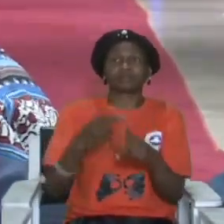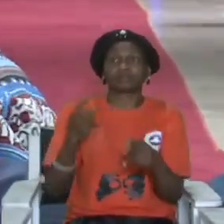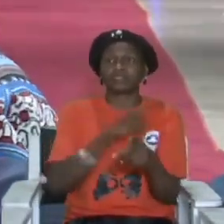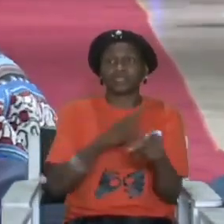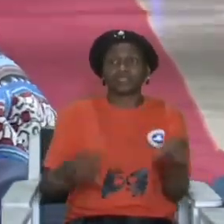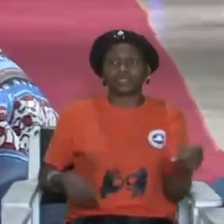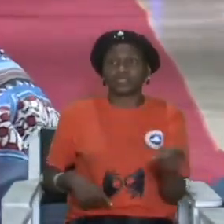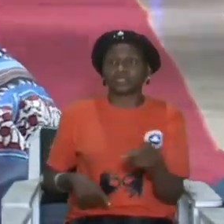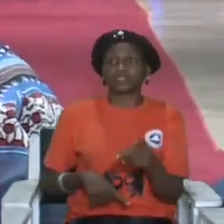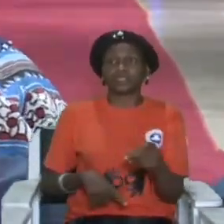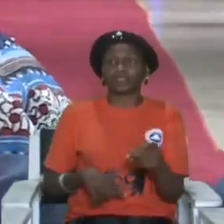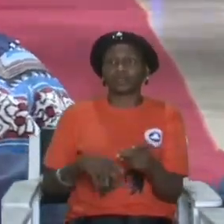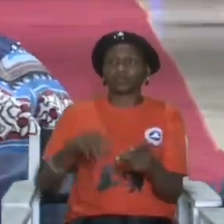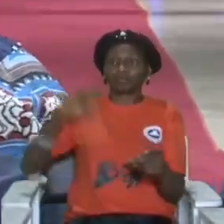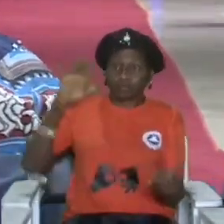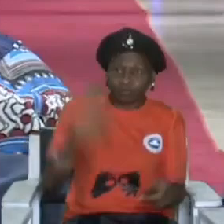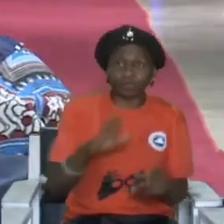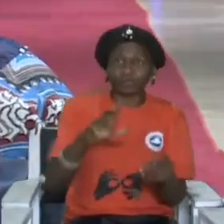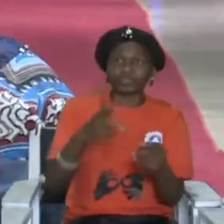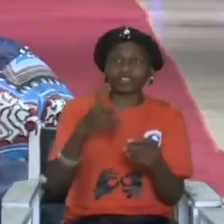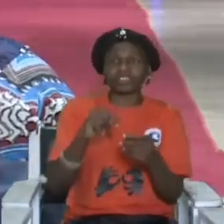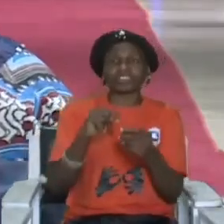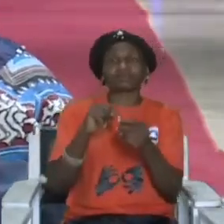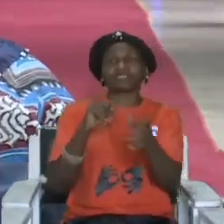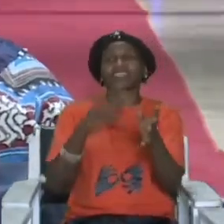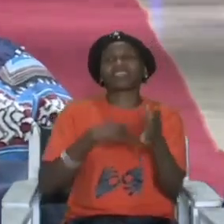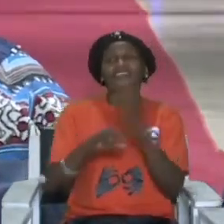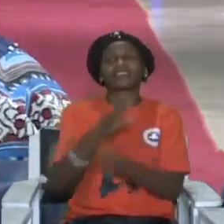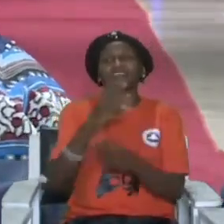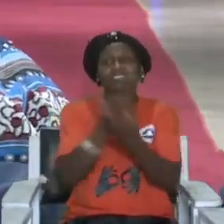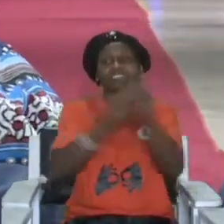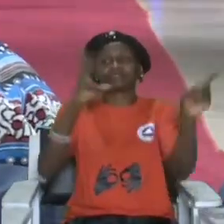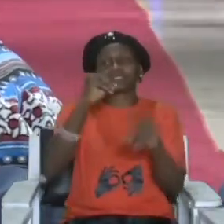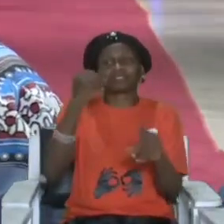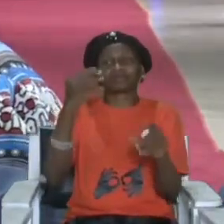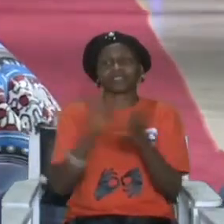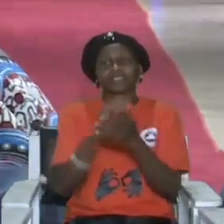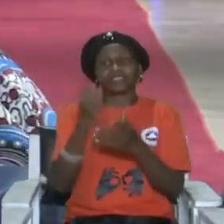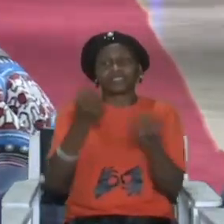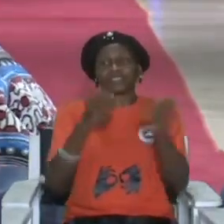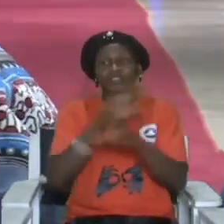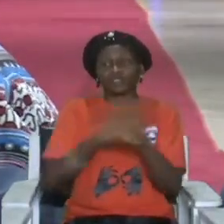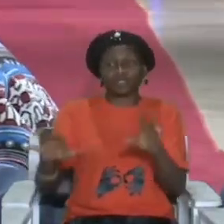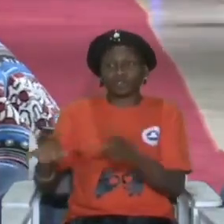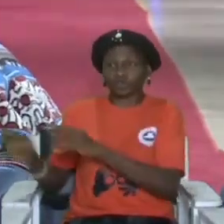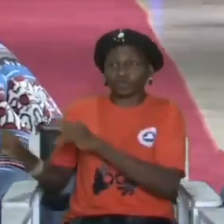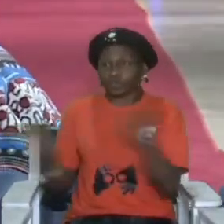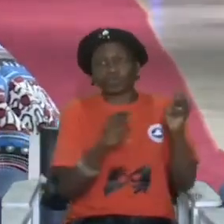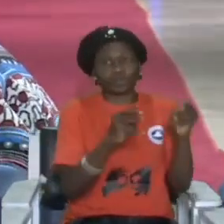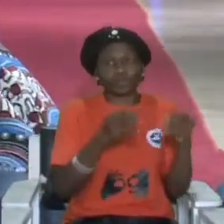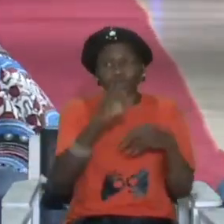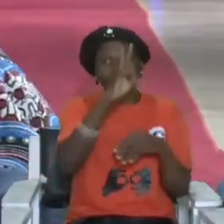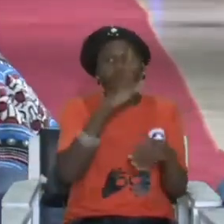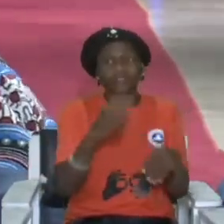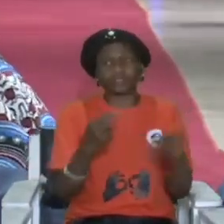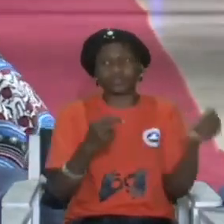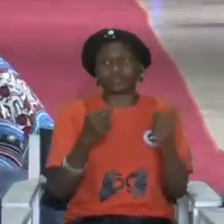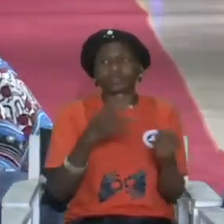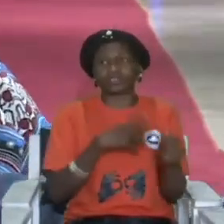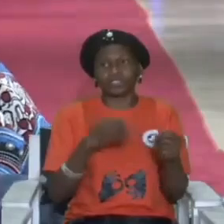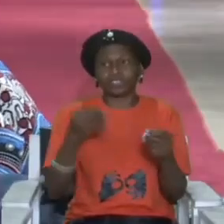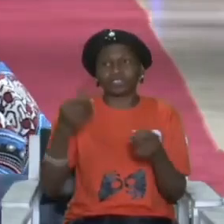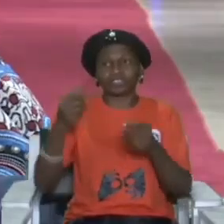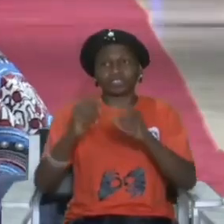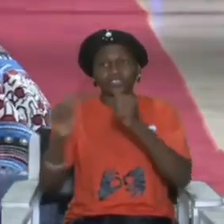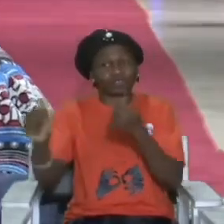Lord slammed my brake. It was just God that delivered us, that the trailer did not pull us off the lane, the trailer did